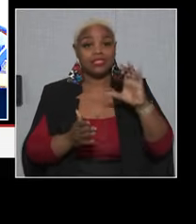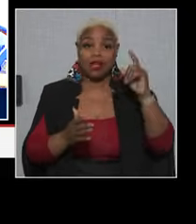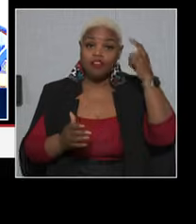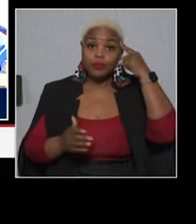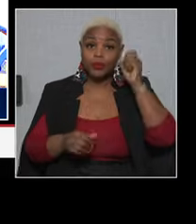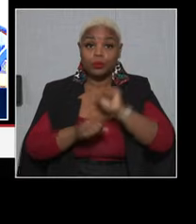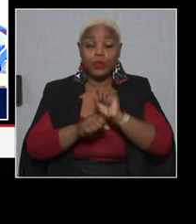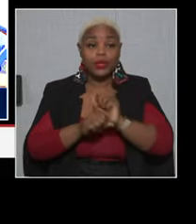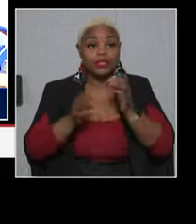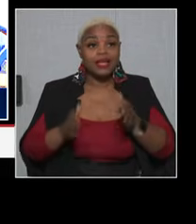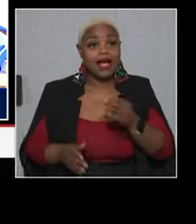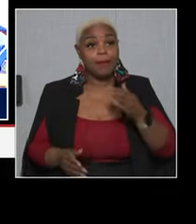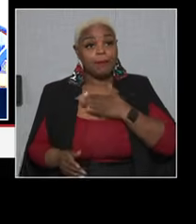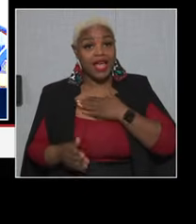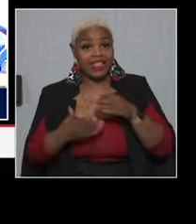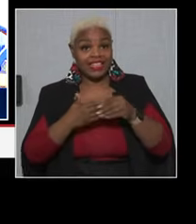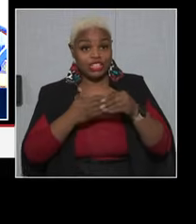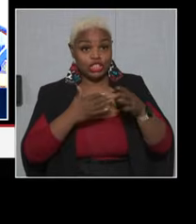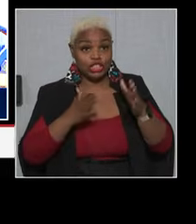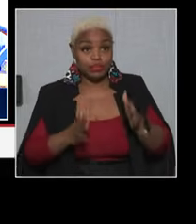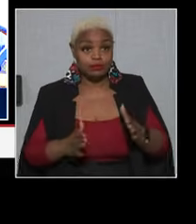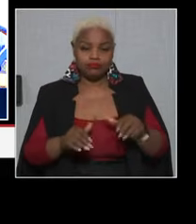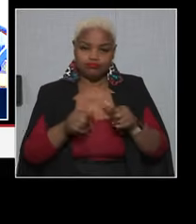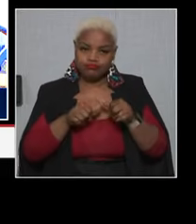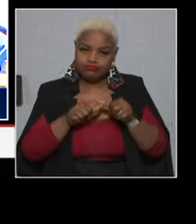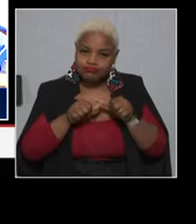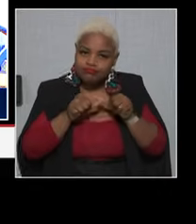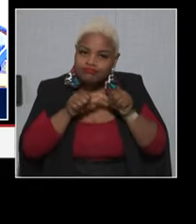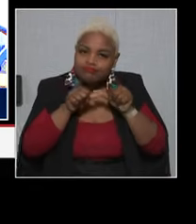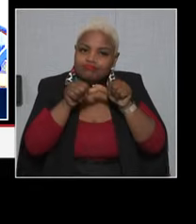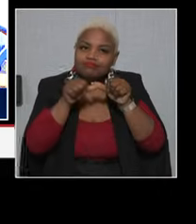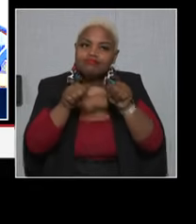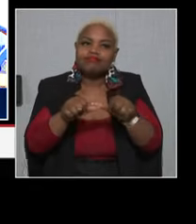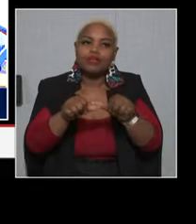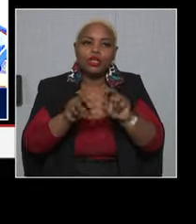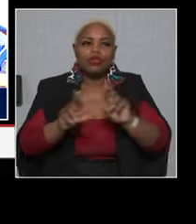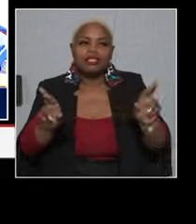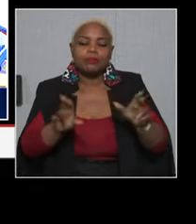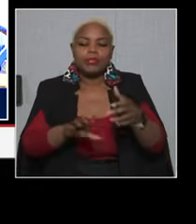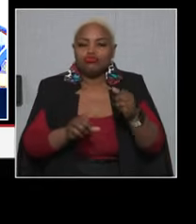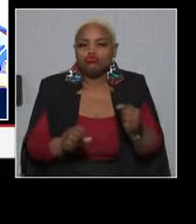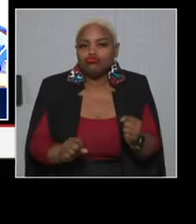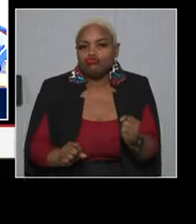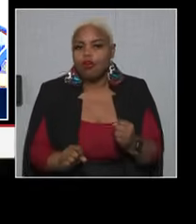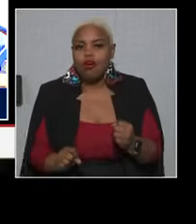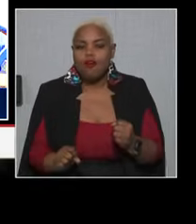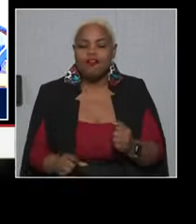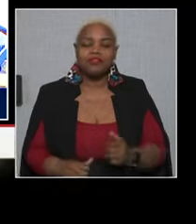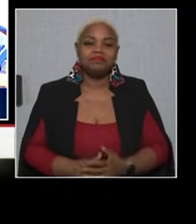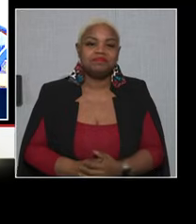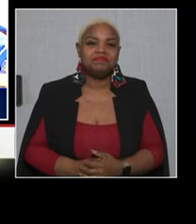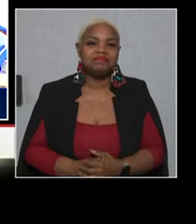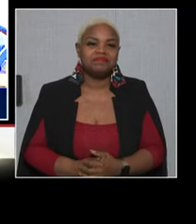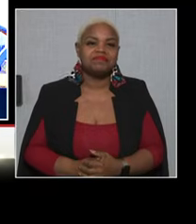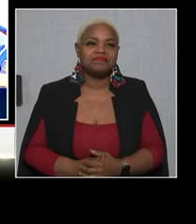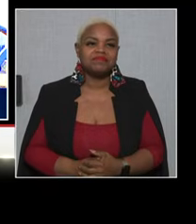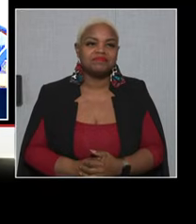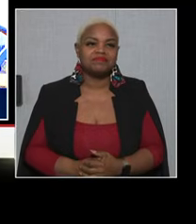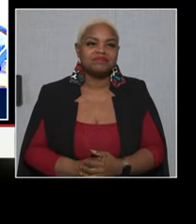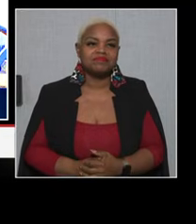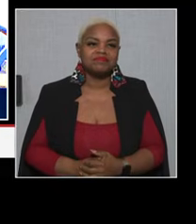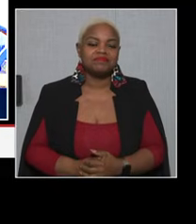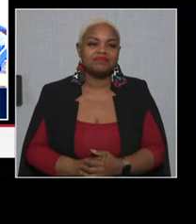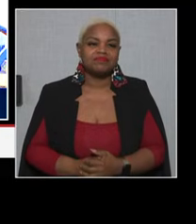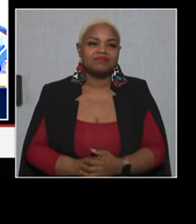and is prepared for the district to come out stronger on the other side. So even with that, we had big wins throughout the